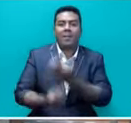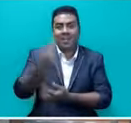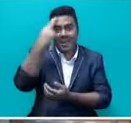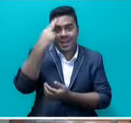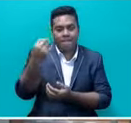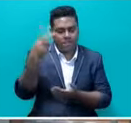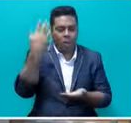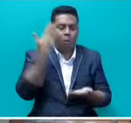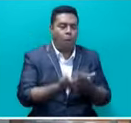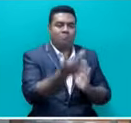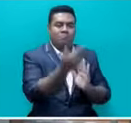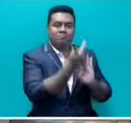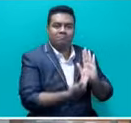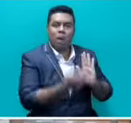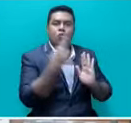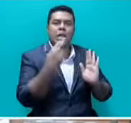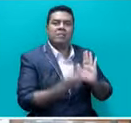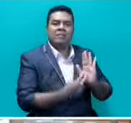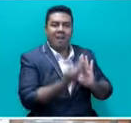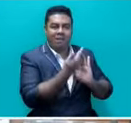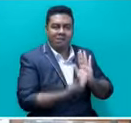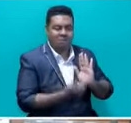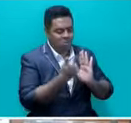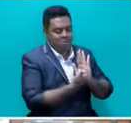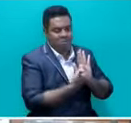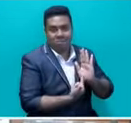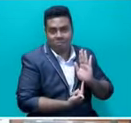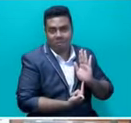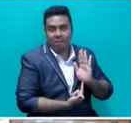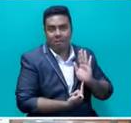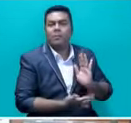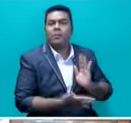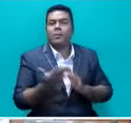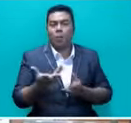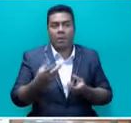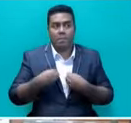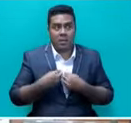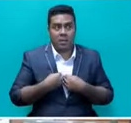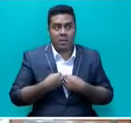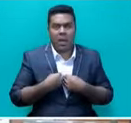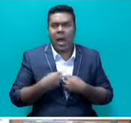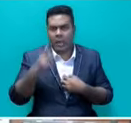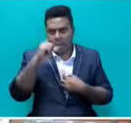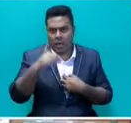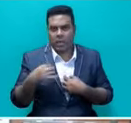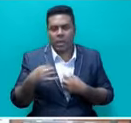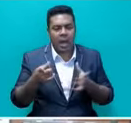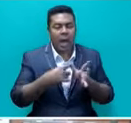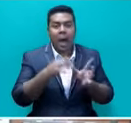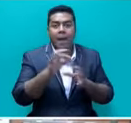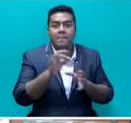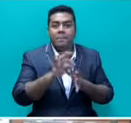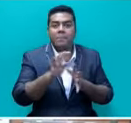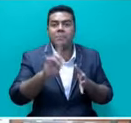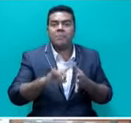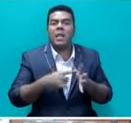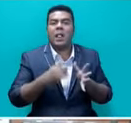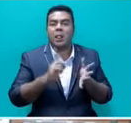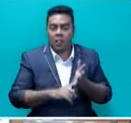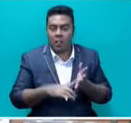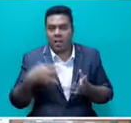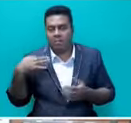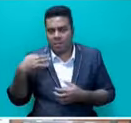on the register. In the meantime, once I'm in prison, I may actually appeal the decision. So I go to the Court